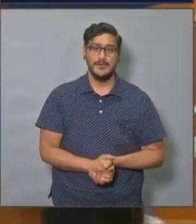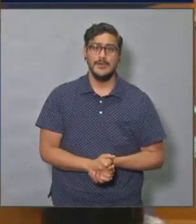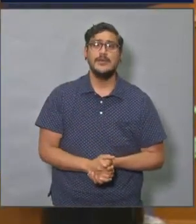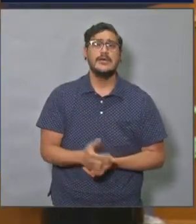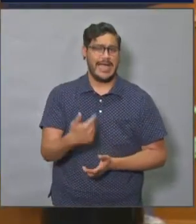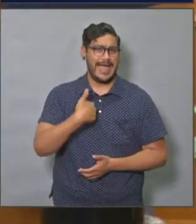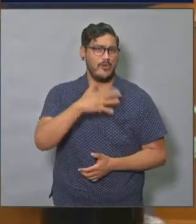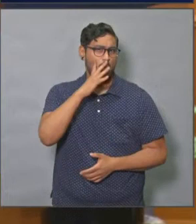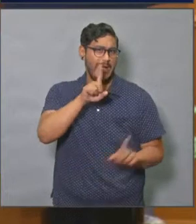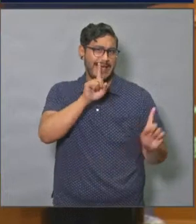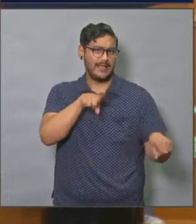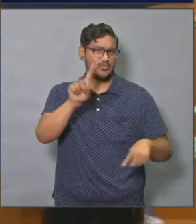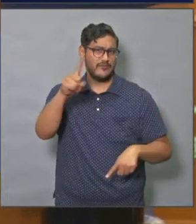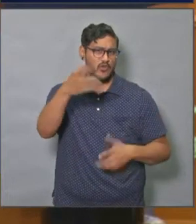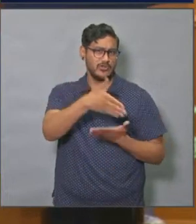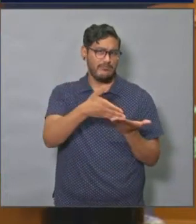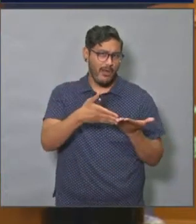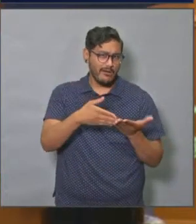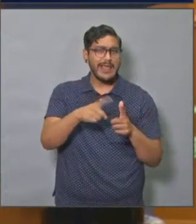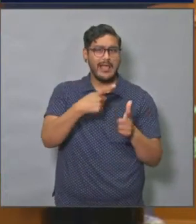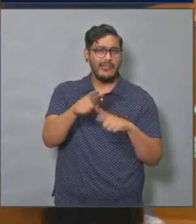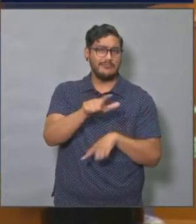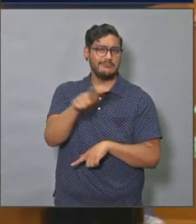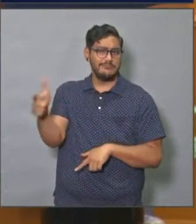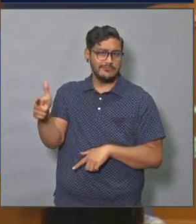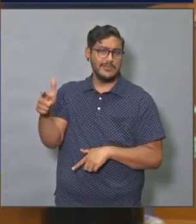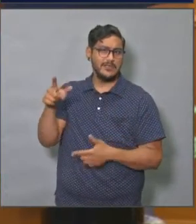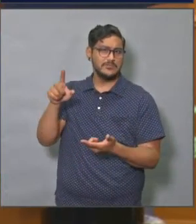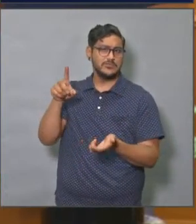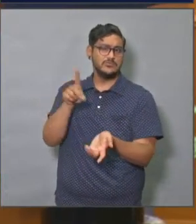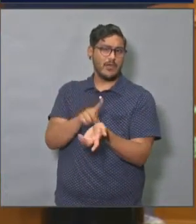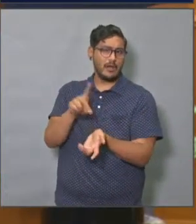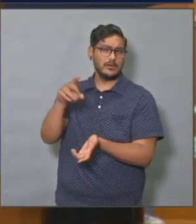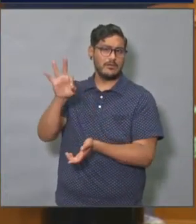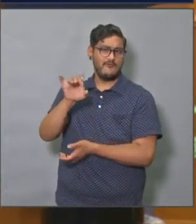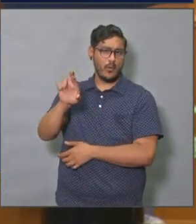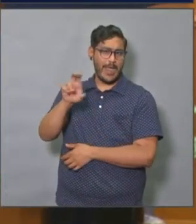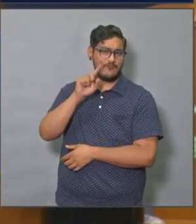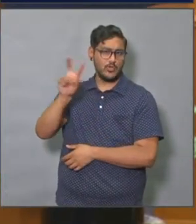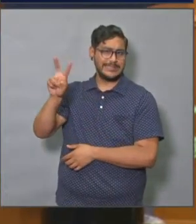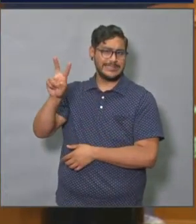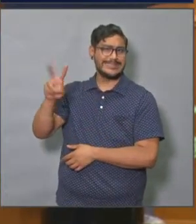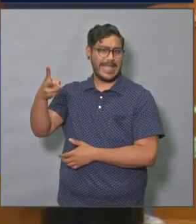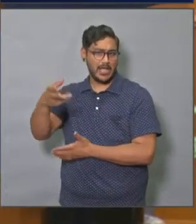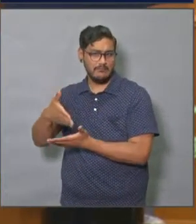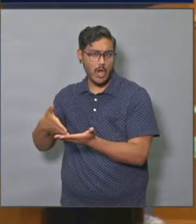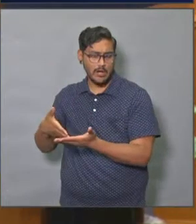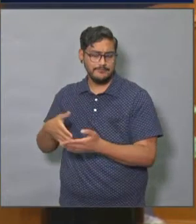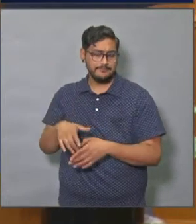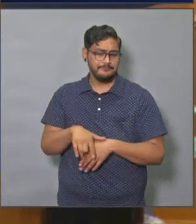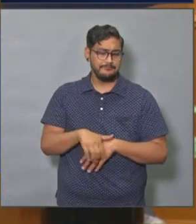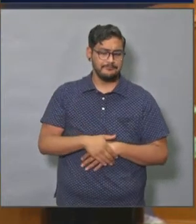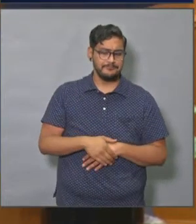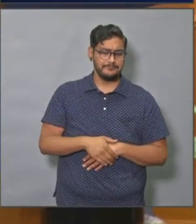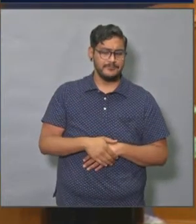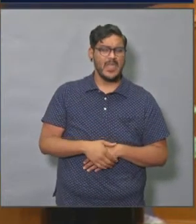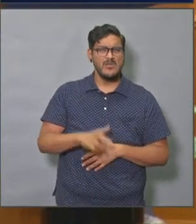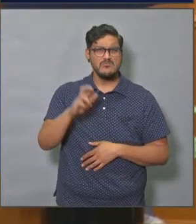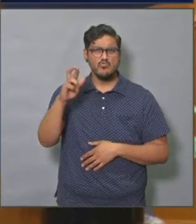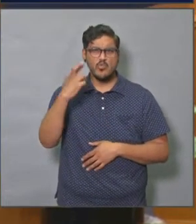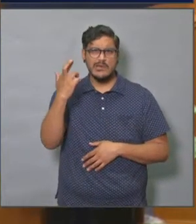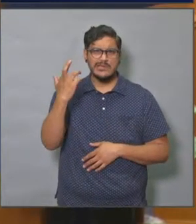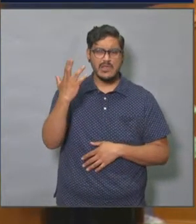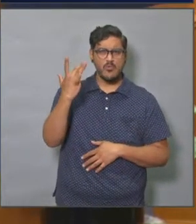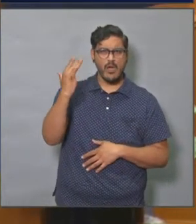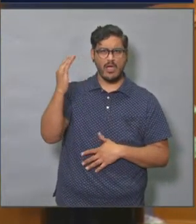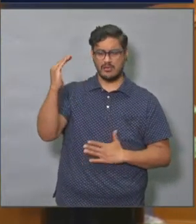Hi, I'll answer the first part of your question, then turn it over to Dr. Ferrathis for the second part. The reason why there's the discordancy